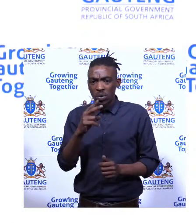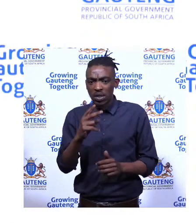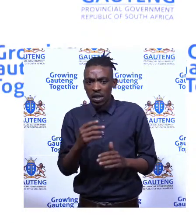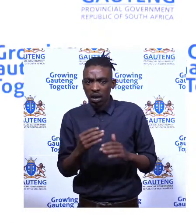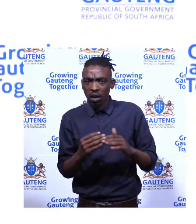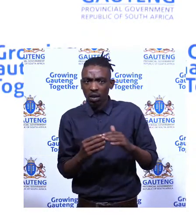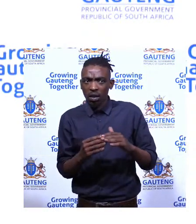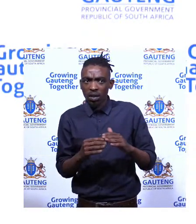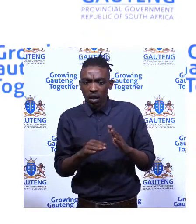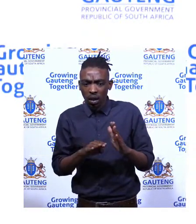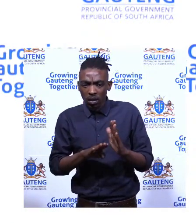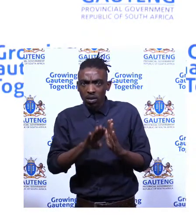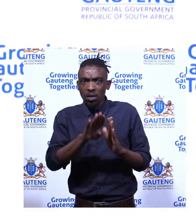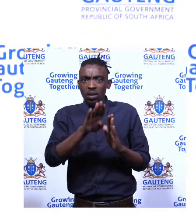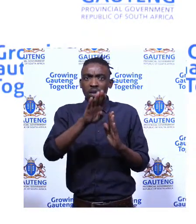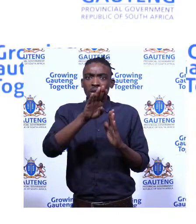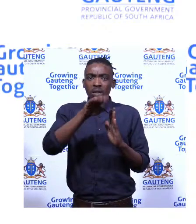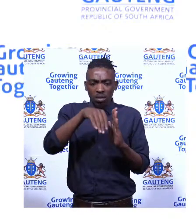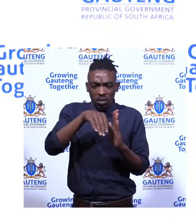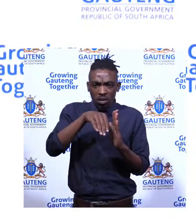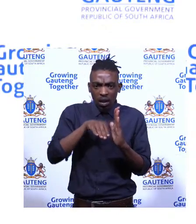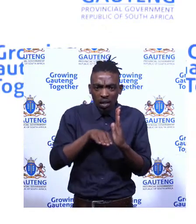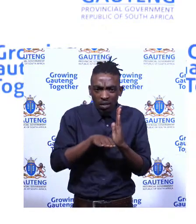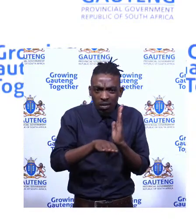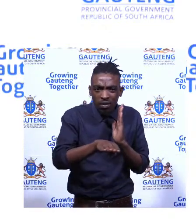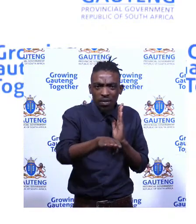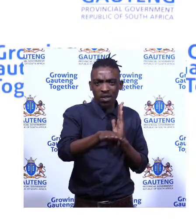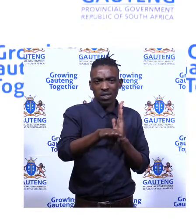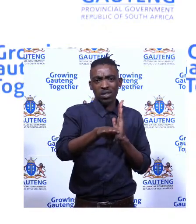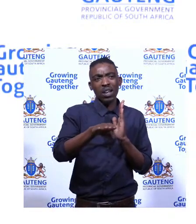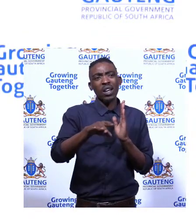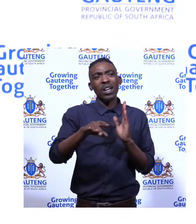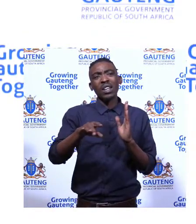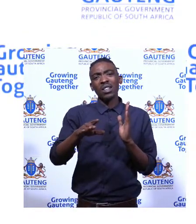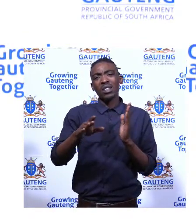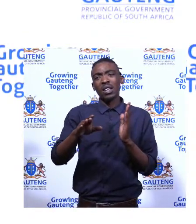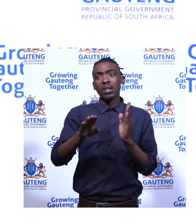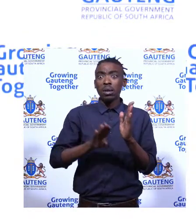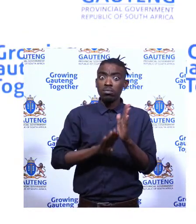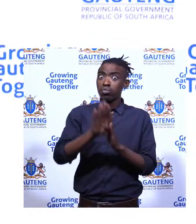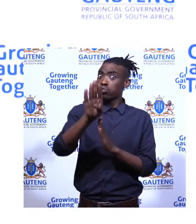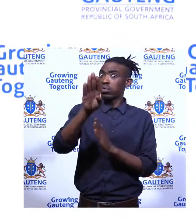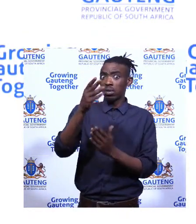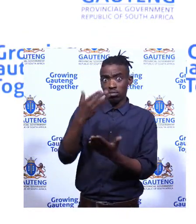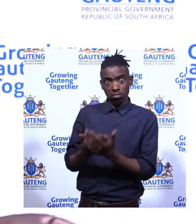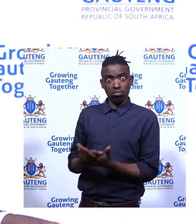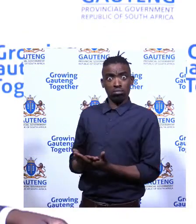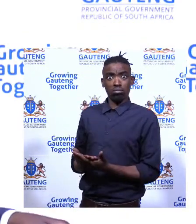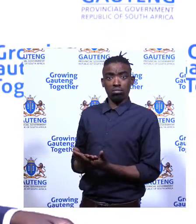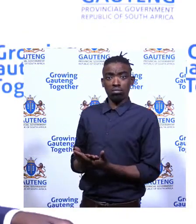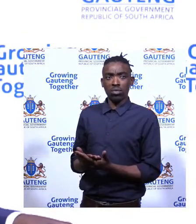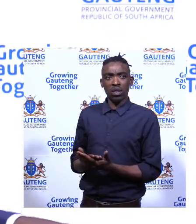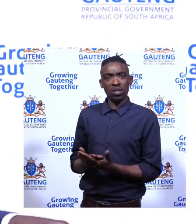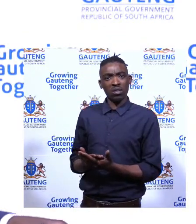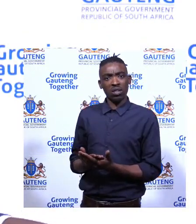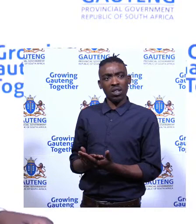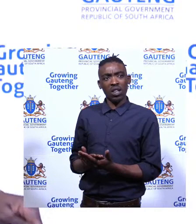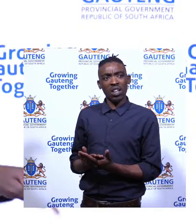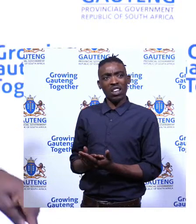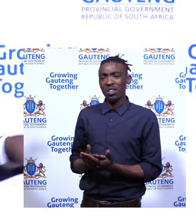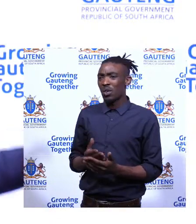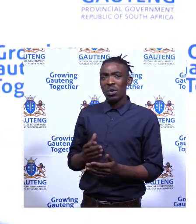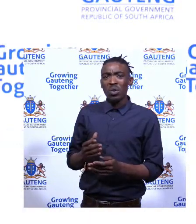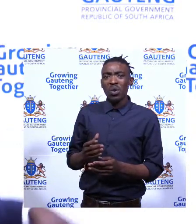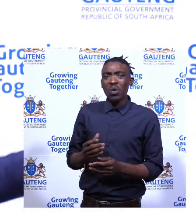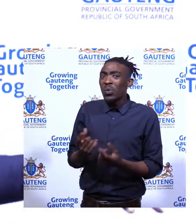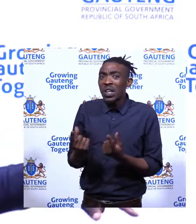be longer, flatter, and more protracted. The peak may just be shoot up because we have